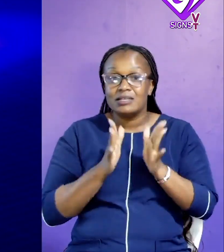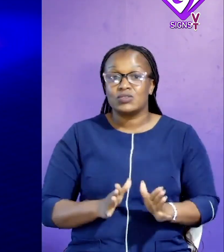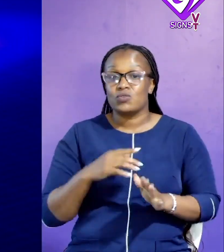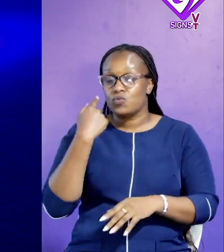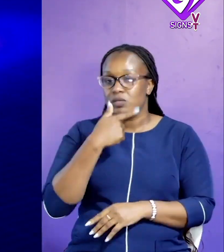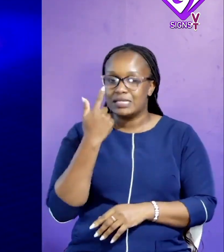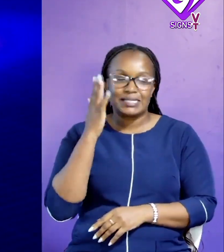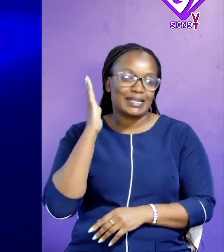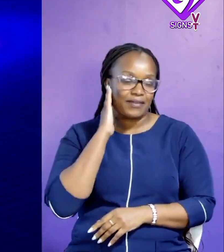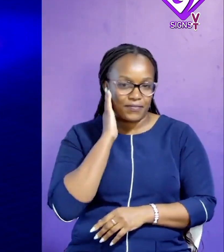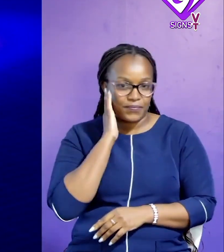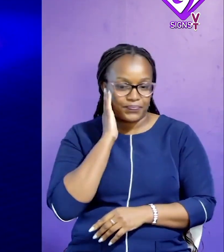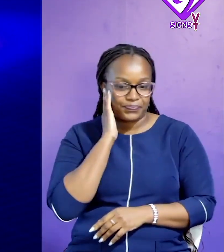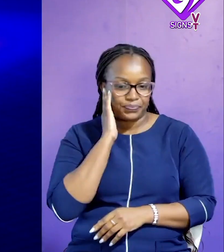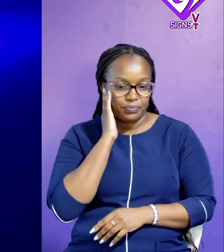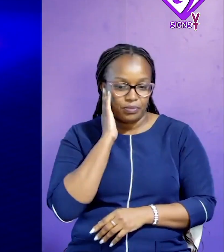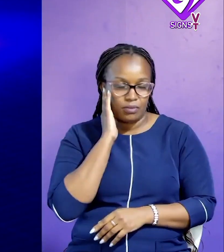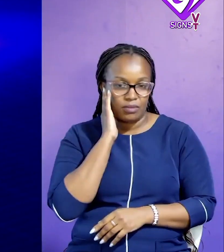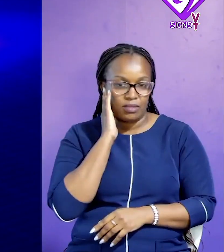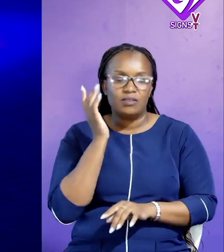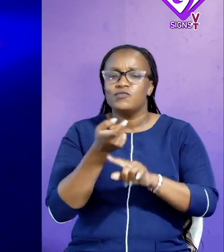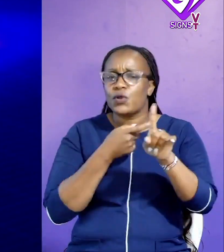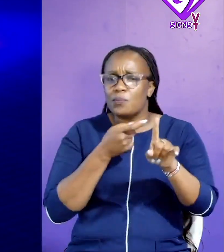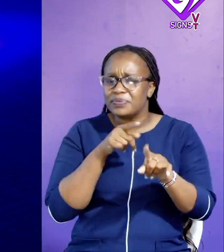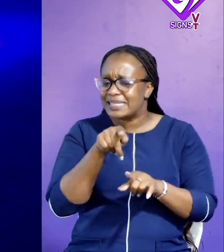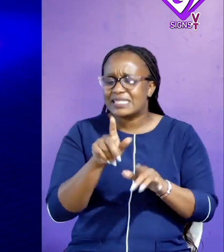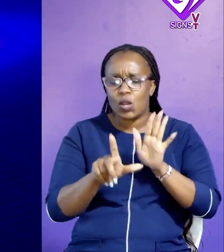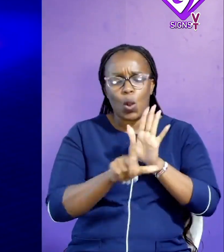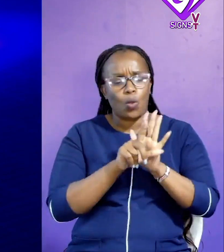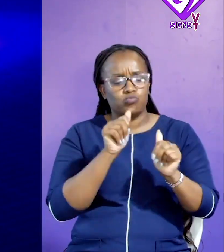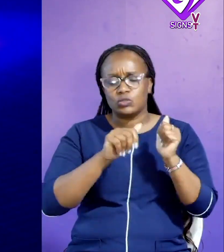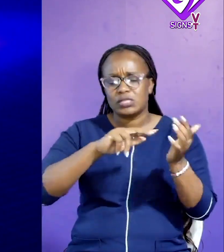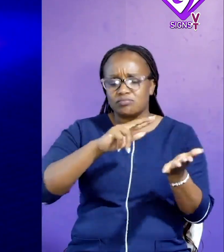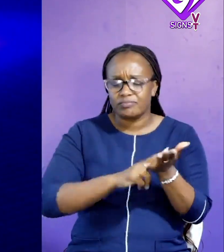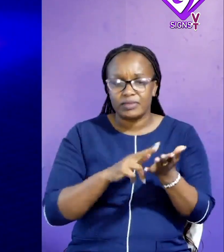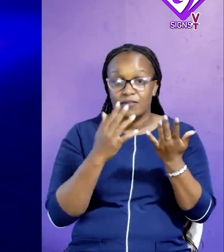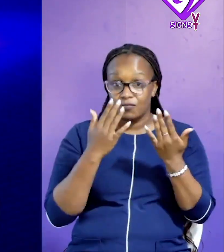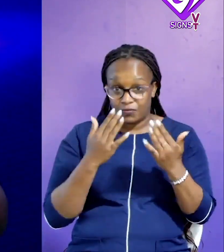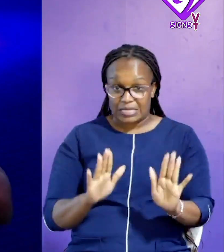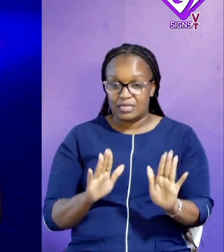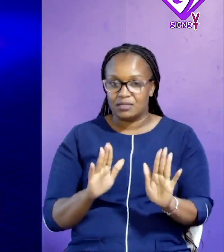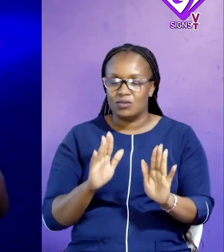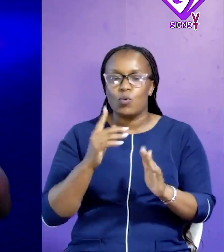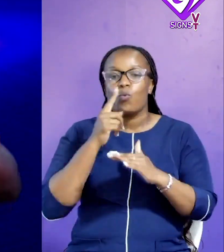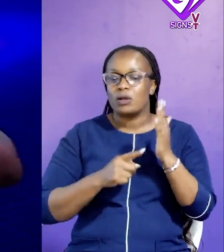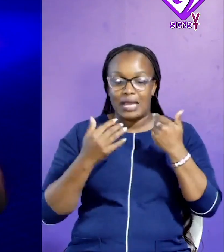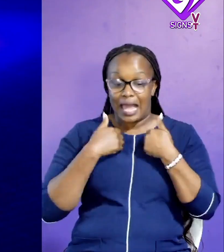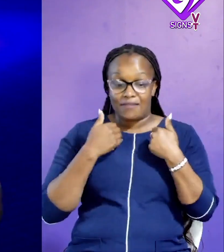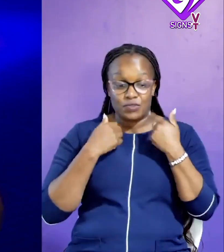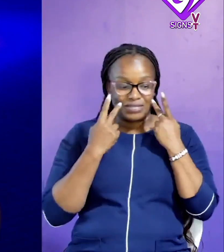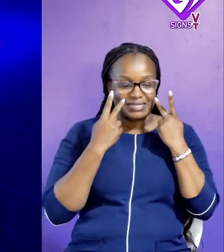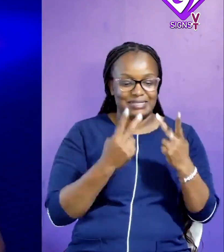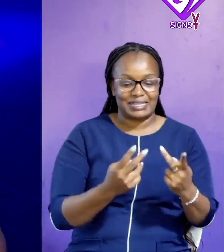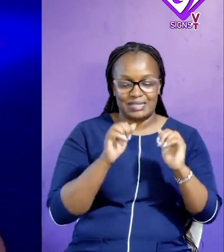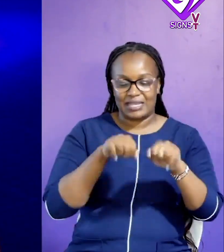a person who is deaf. So kutoka kwa hiyo law yenye ilipasio, what have you seen that it will help